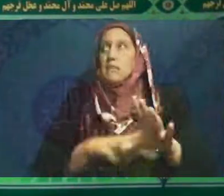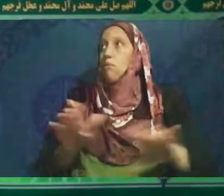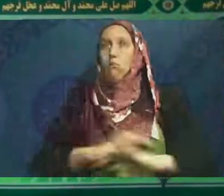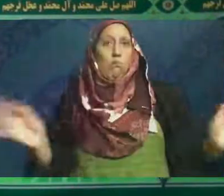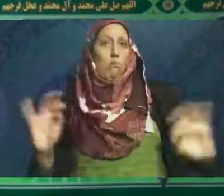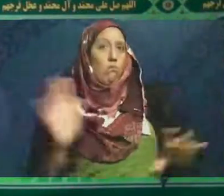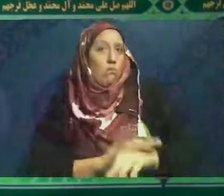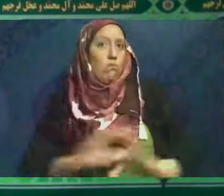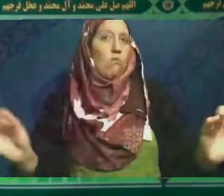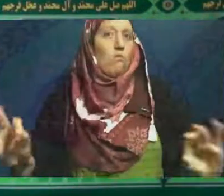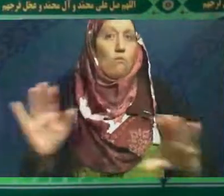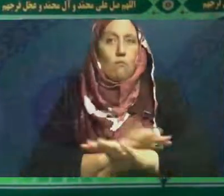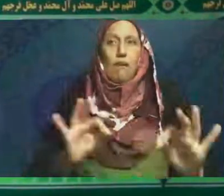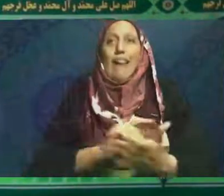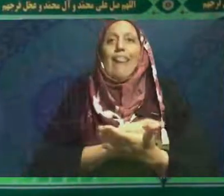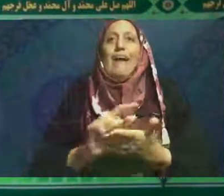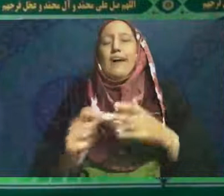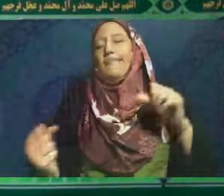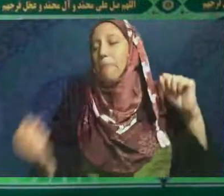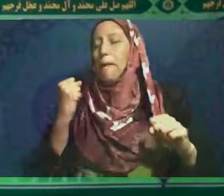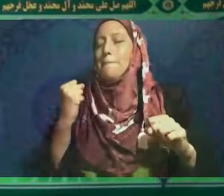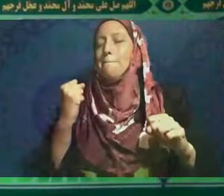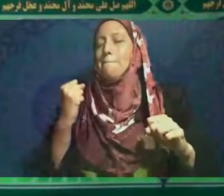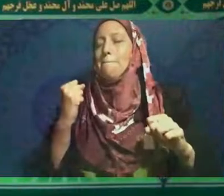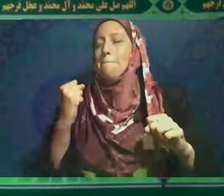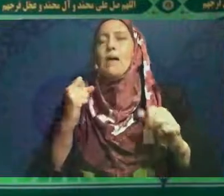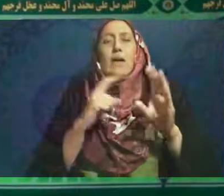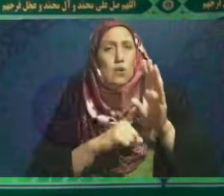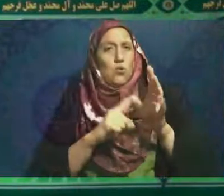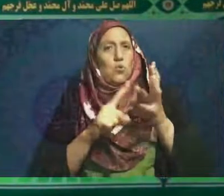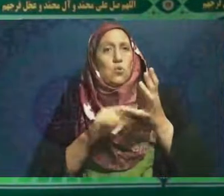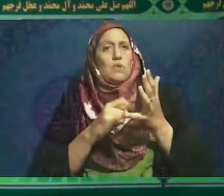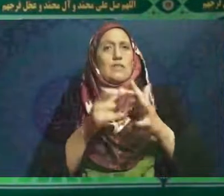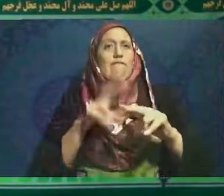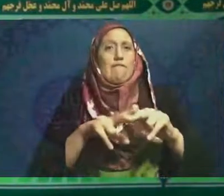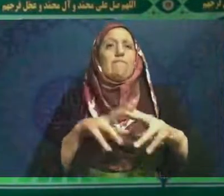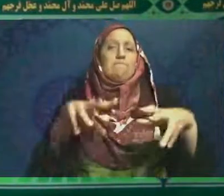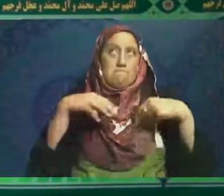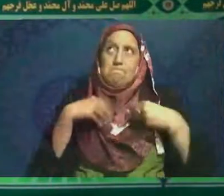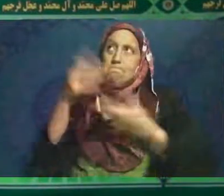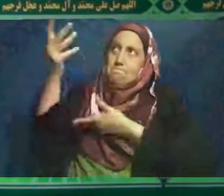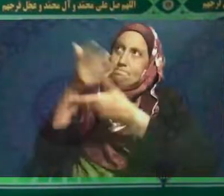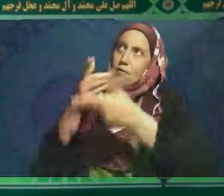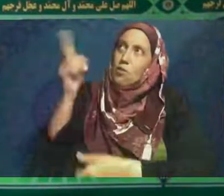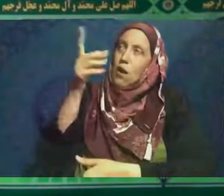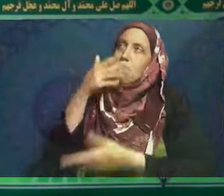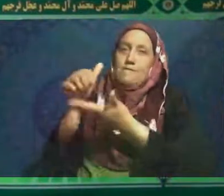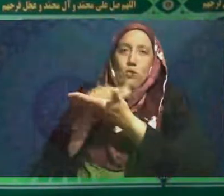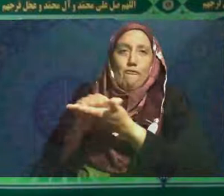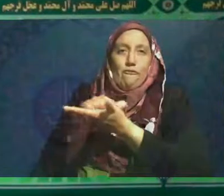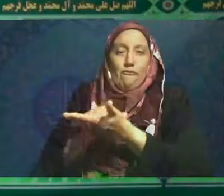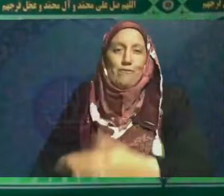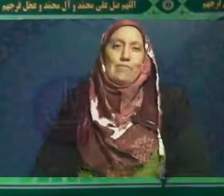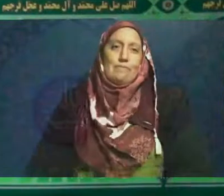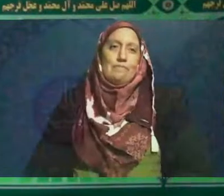that, please, remember the example of the guy caught in the flood, or the guy who wanted to buy a house. You have to put